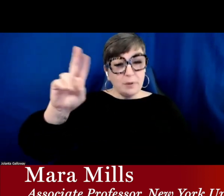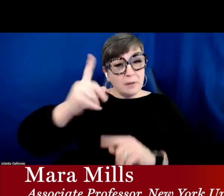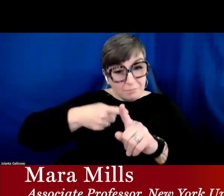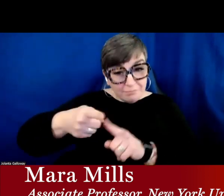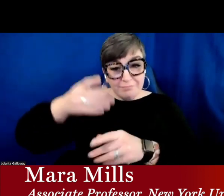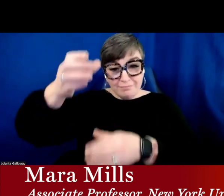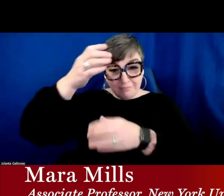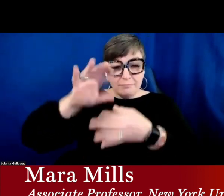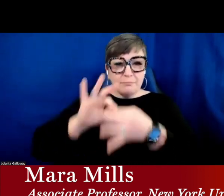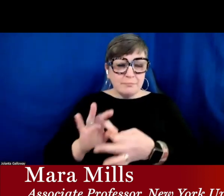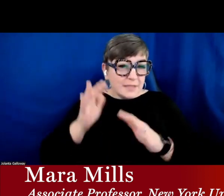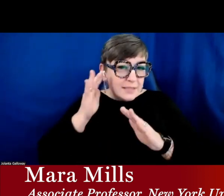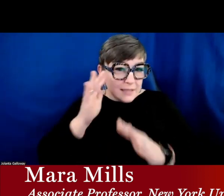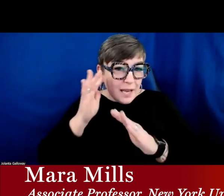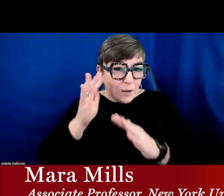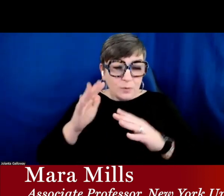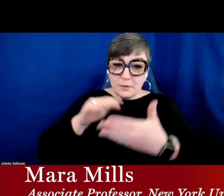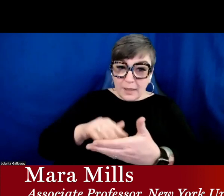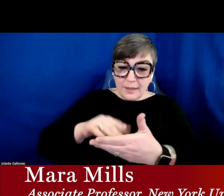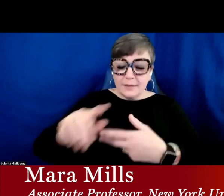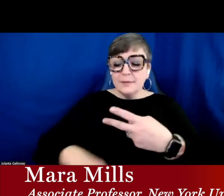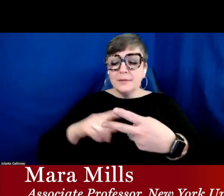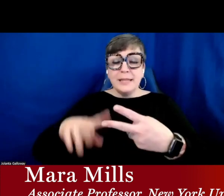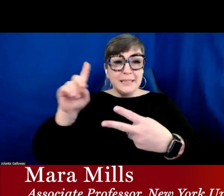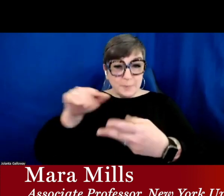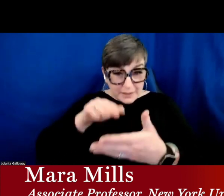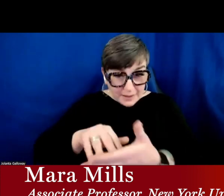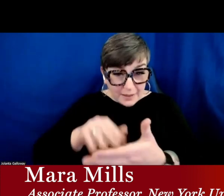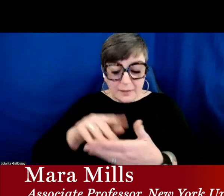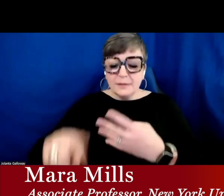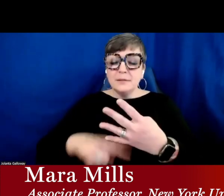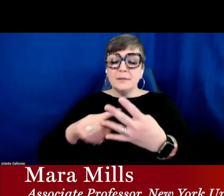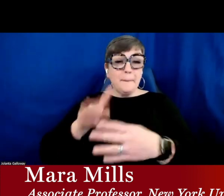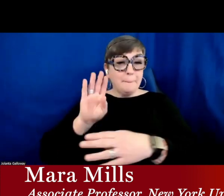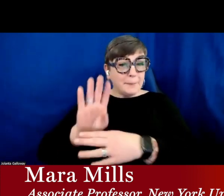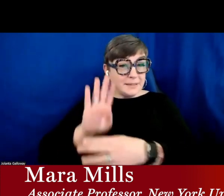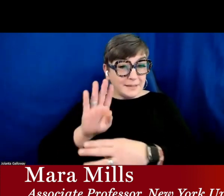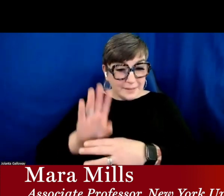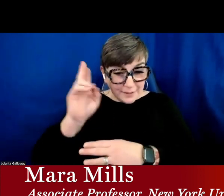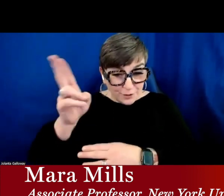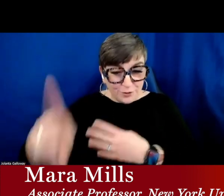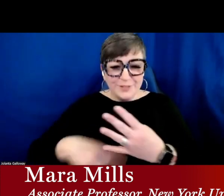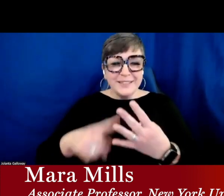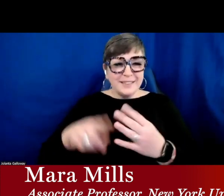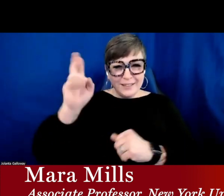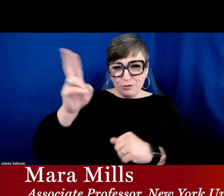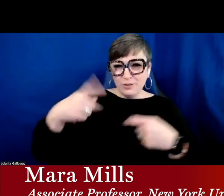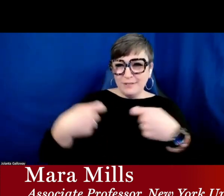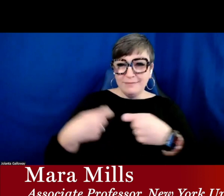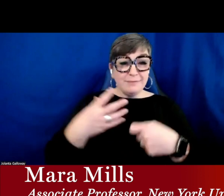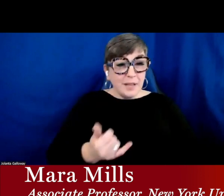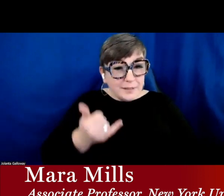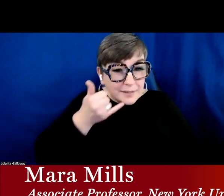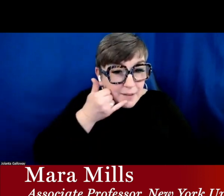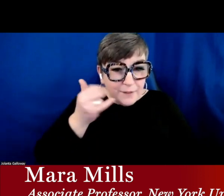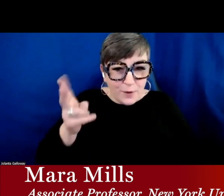sound studies disability studies business history the history of electronics and the history of the telephone her book